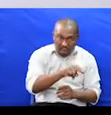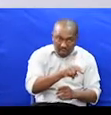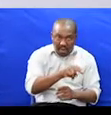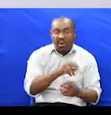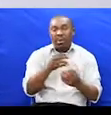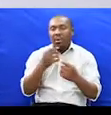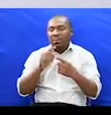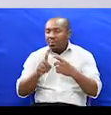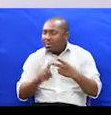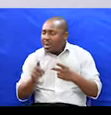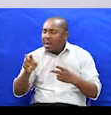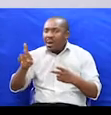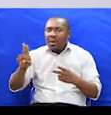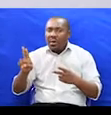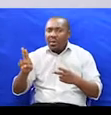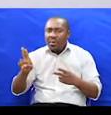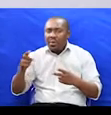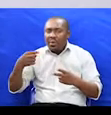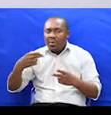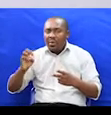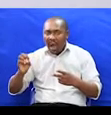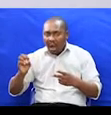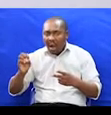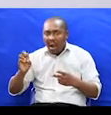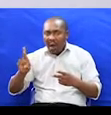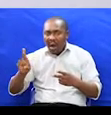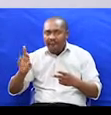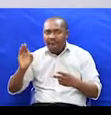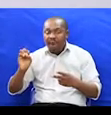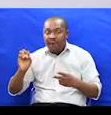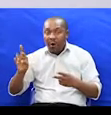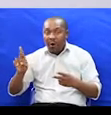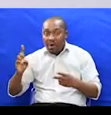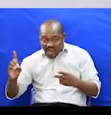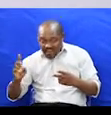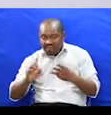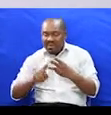Chadwick. J.J. Thomson, Rutherford, and Chadwick, all these guys, they